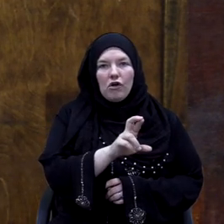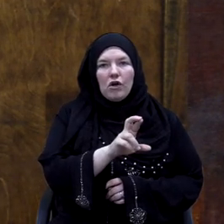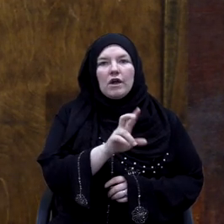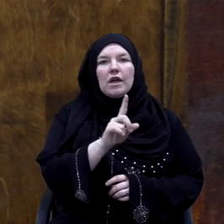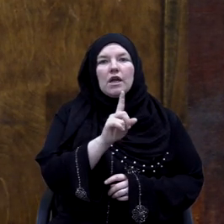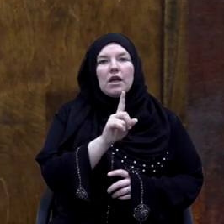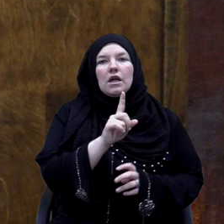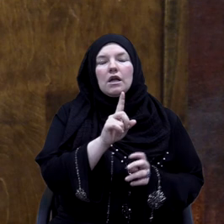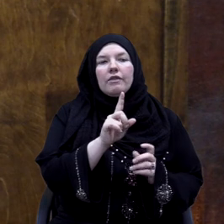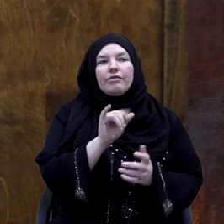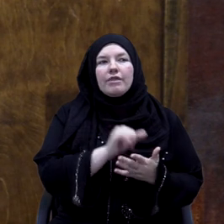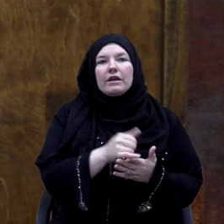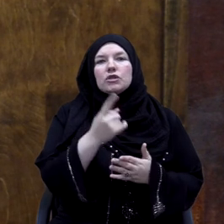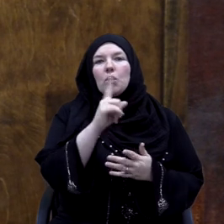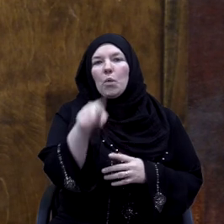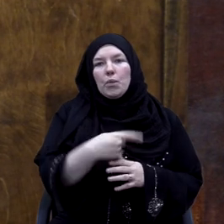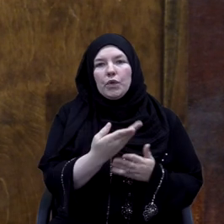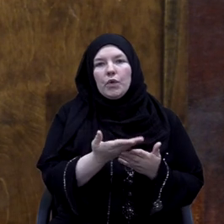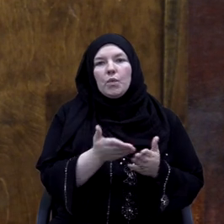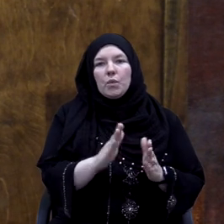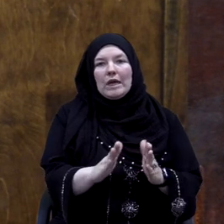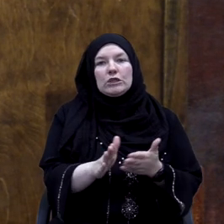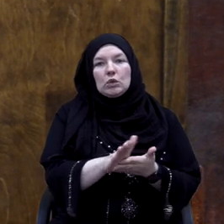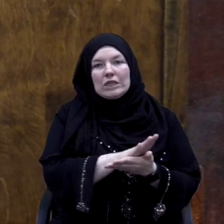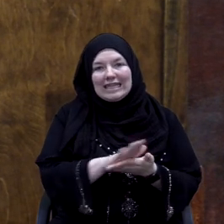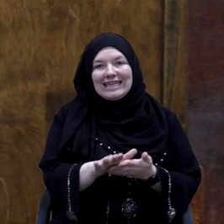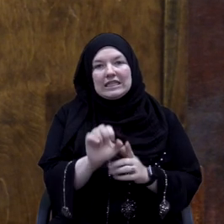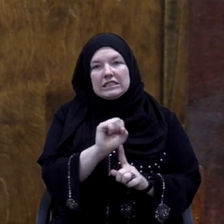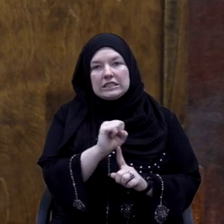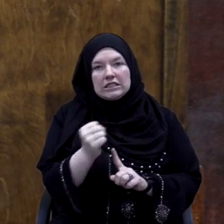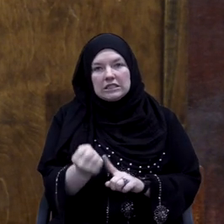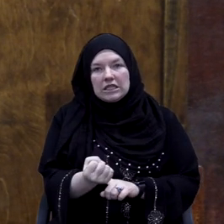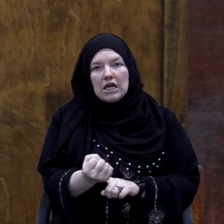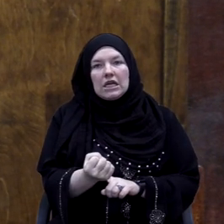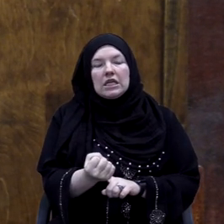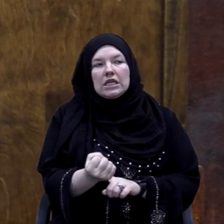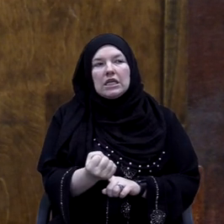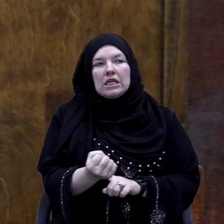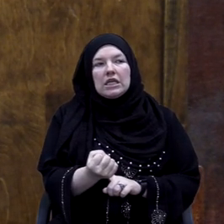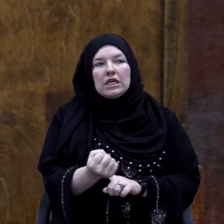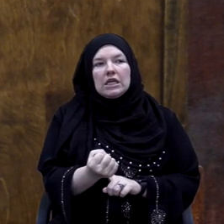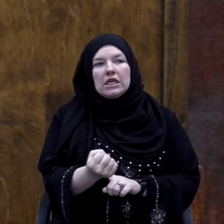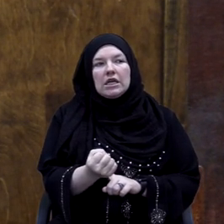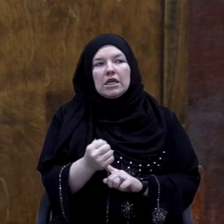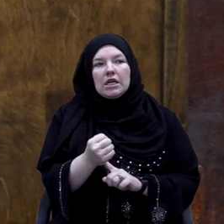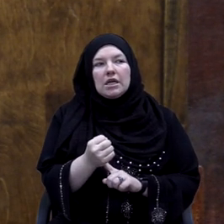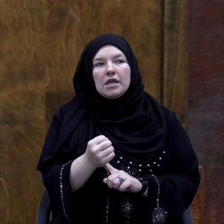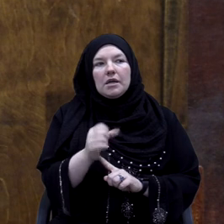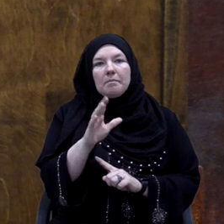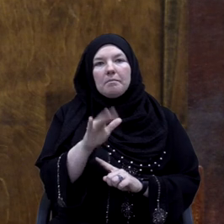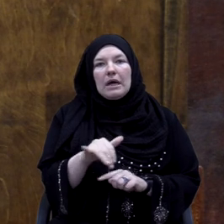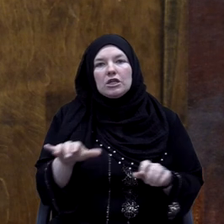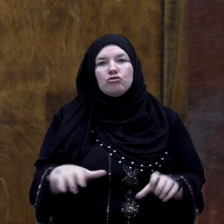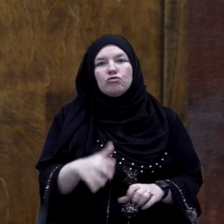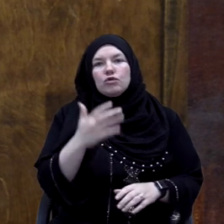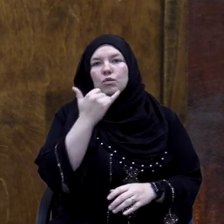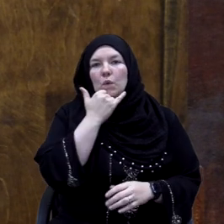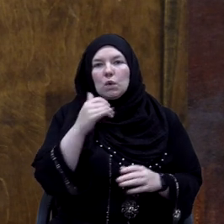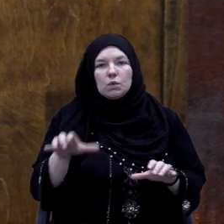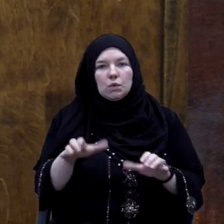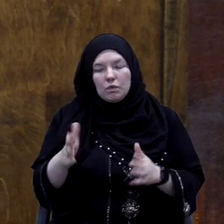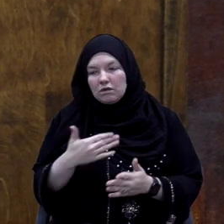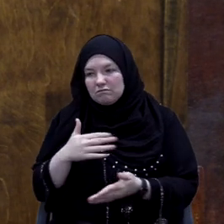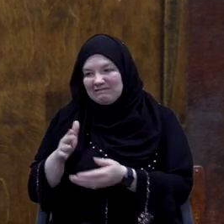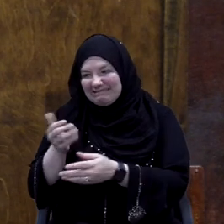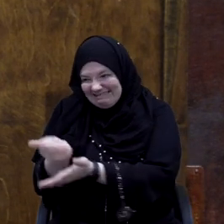the society from wrongdoers, by helping them, rehabilitating them, because